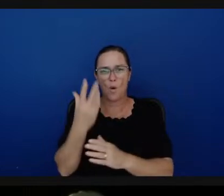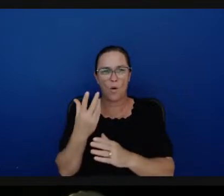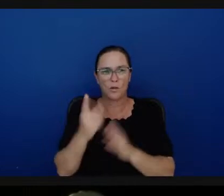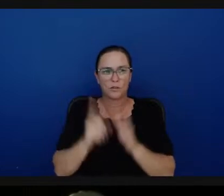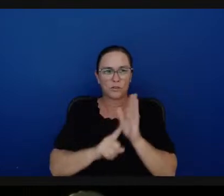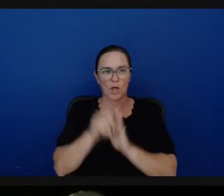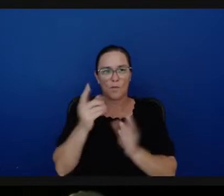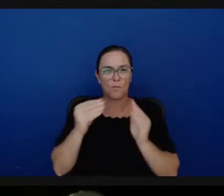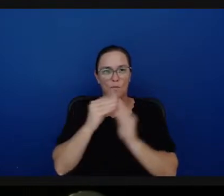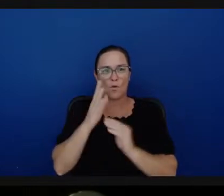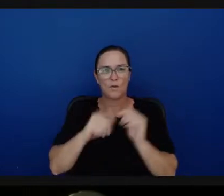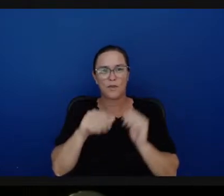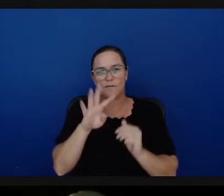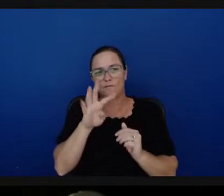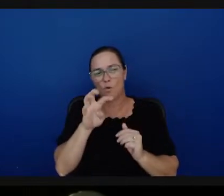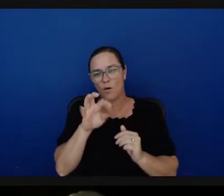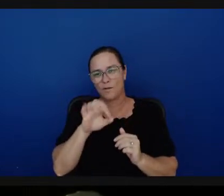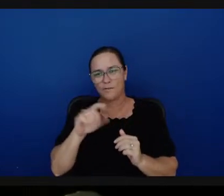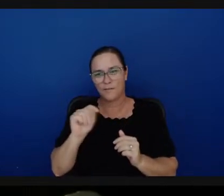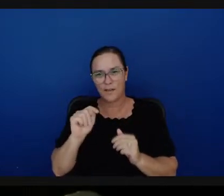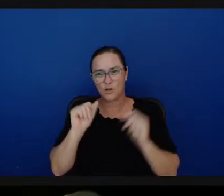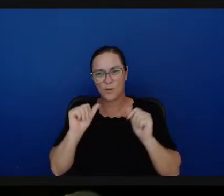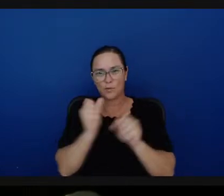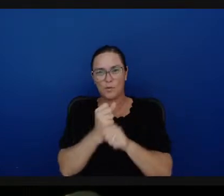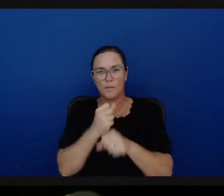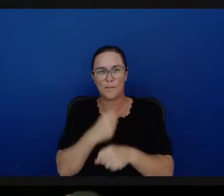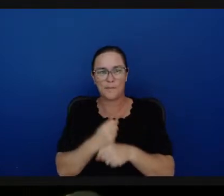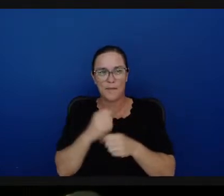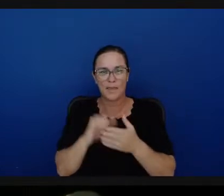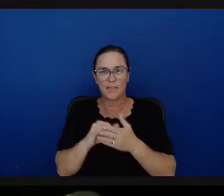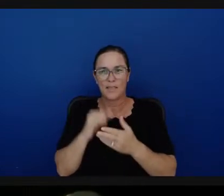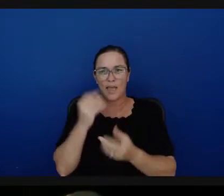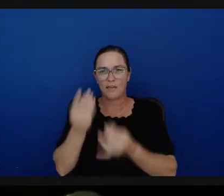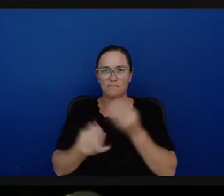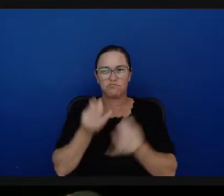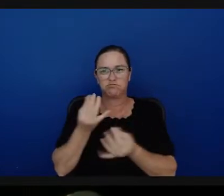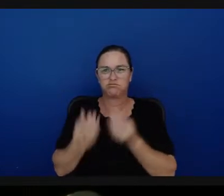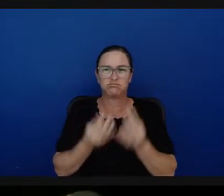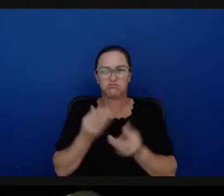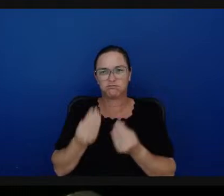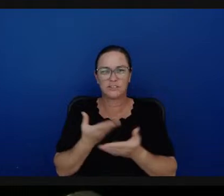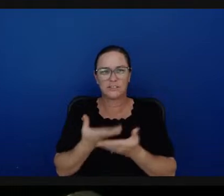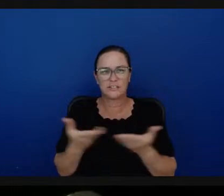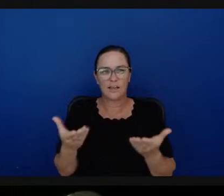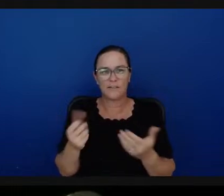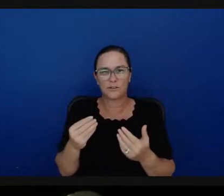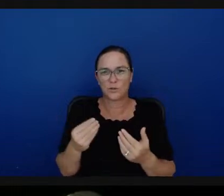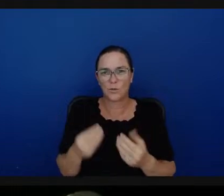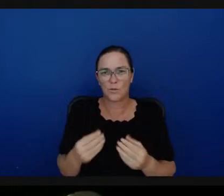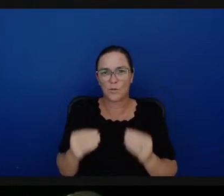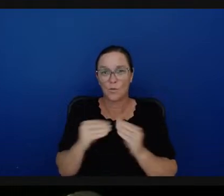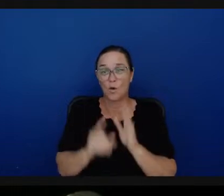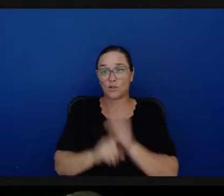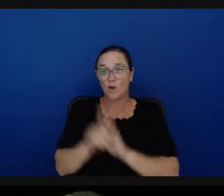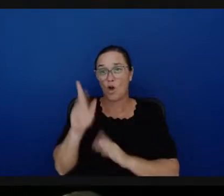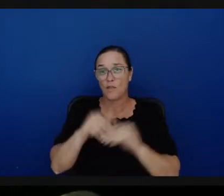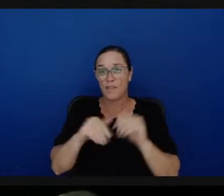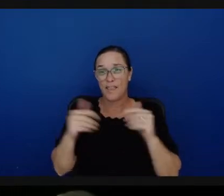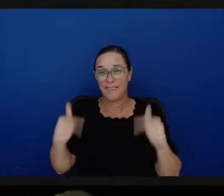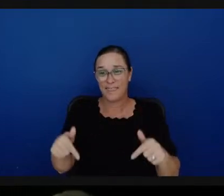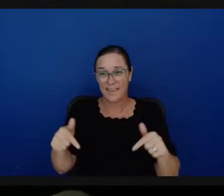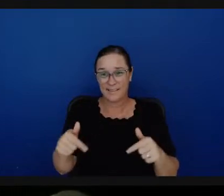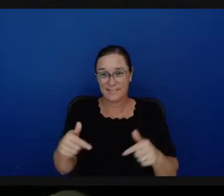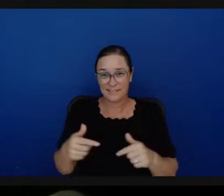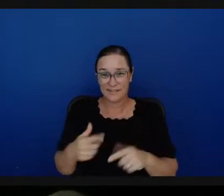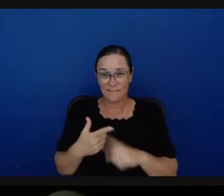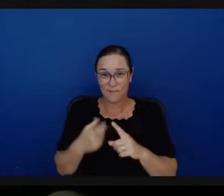400 feet-ish, something like that, to produce that really frothiest stuff. So taller fountains than we've seen here, coming from this exact